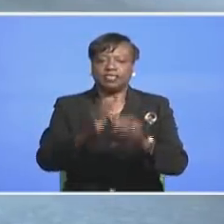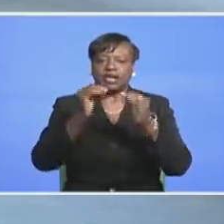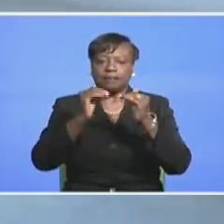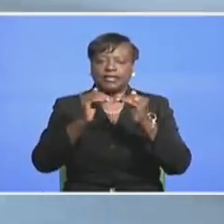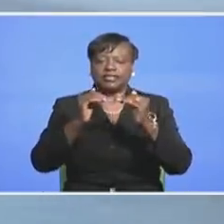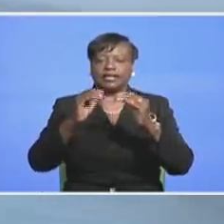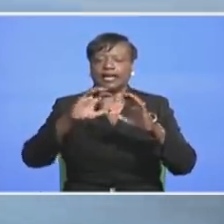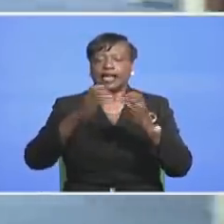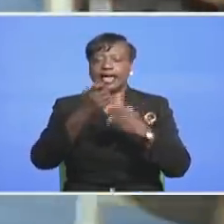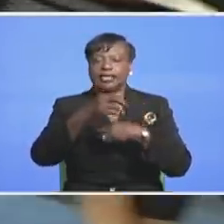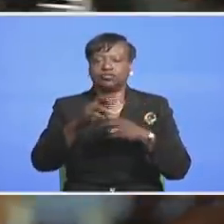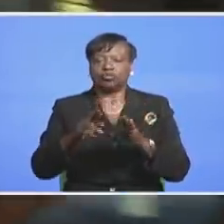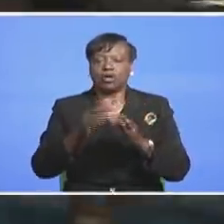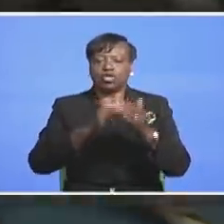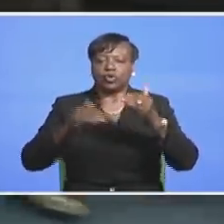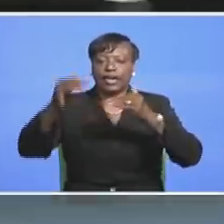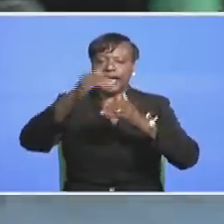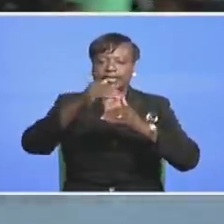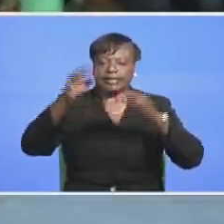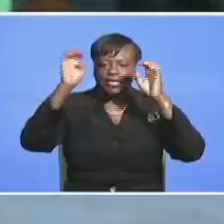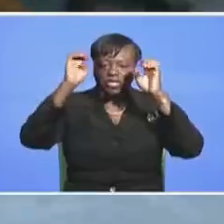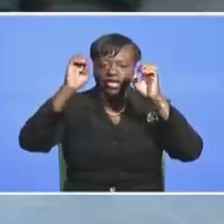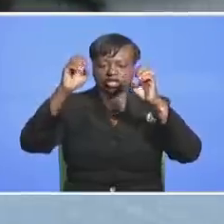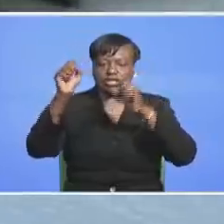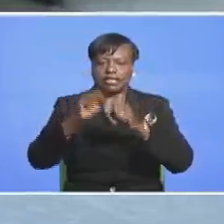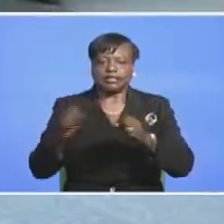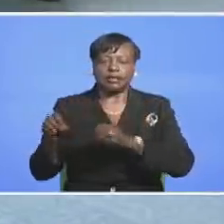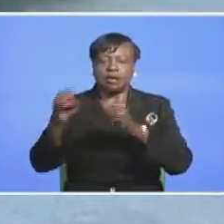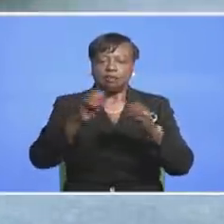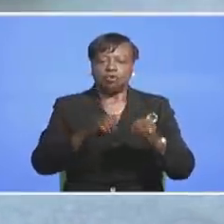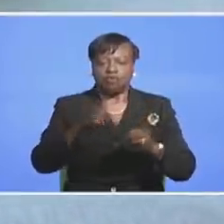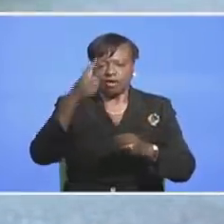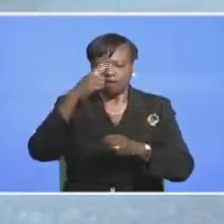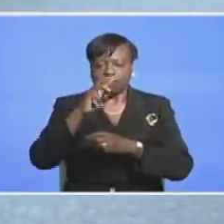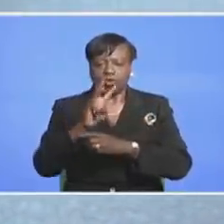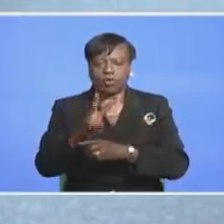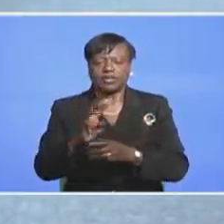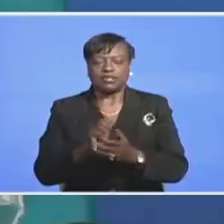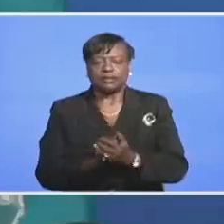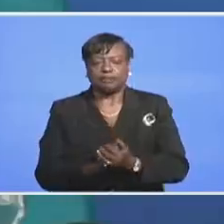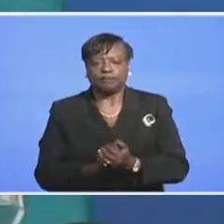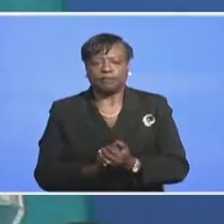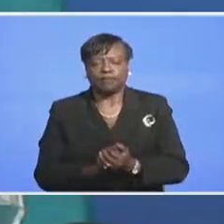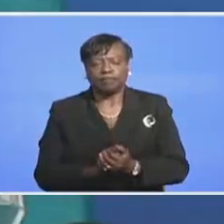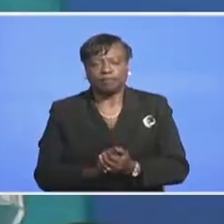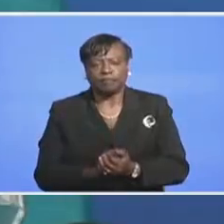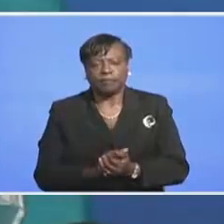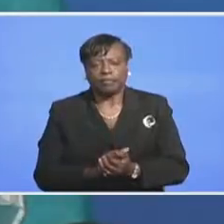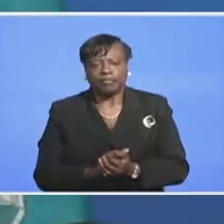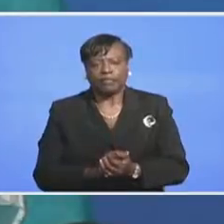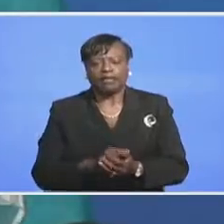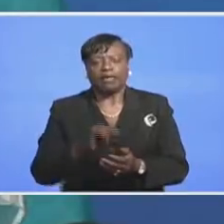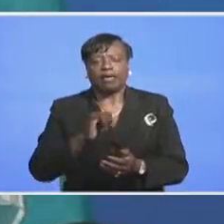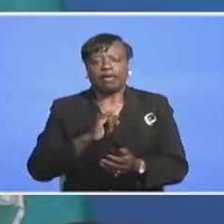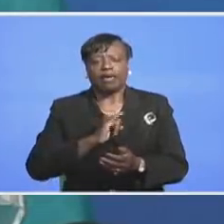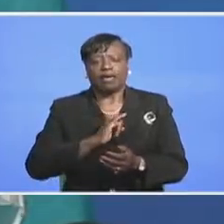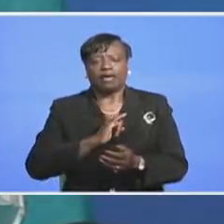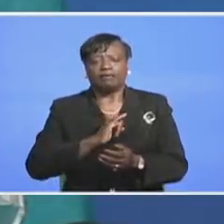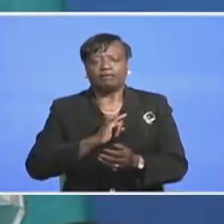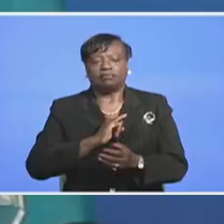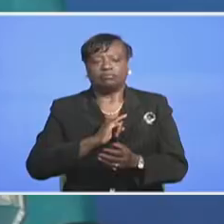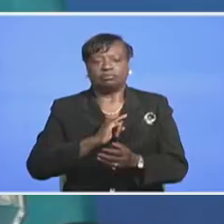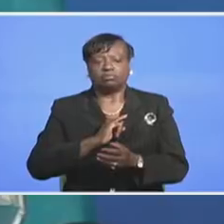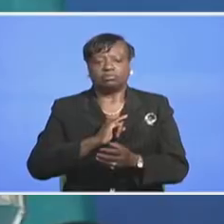order to enhance the educational system moving forward. I have coached my school's debate team to the semifinals of